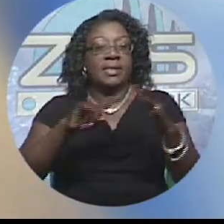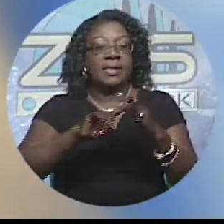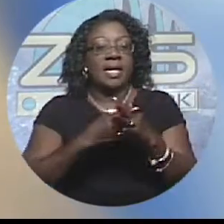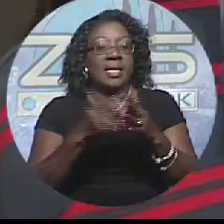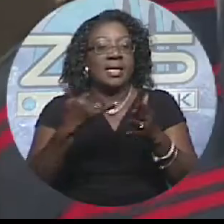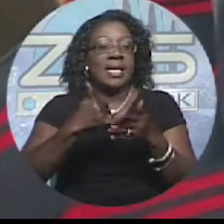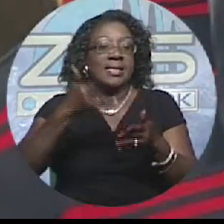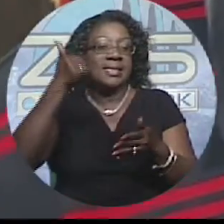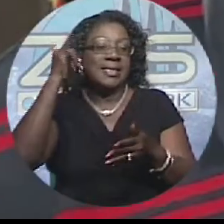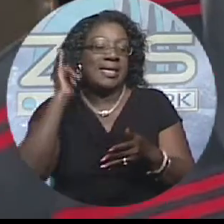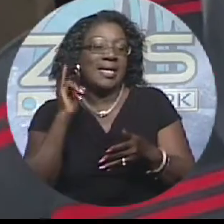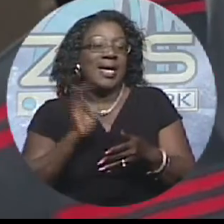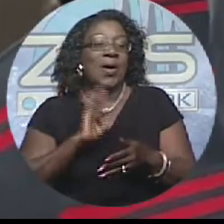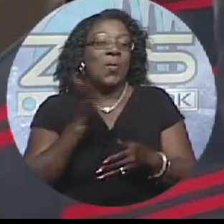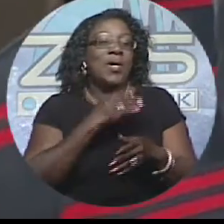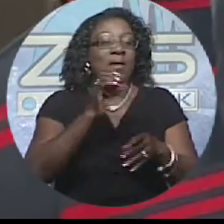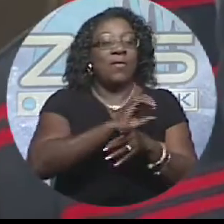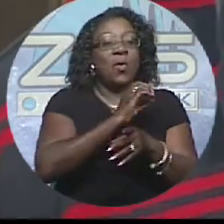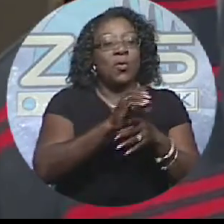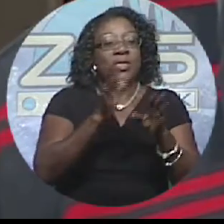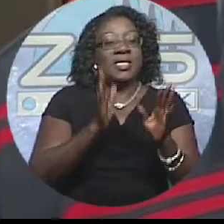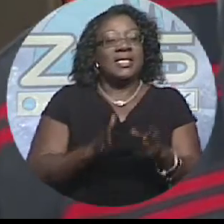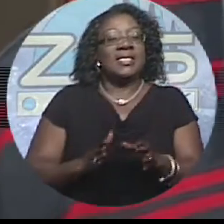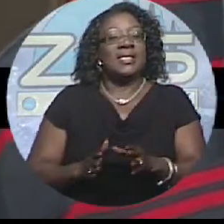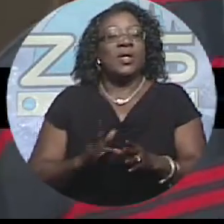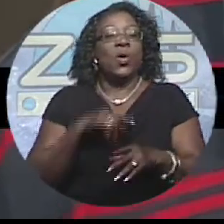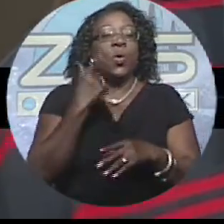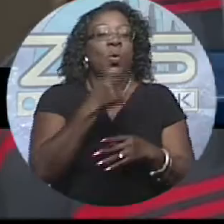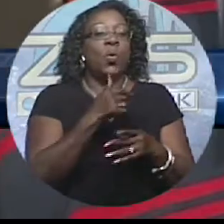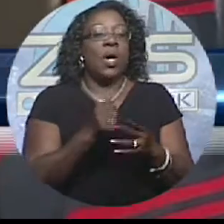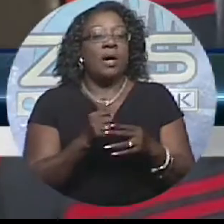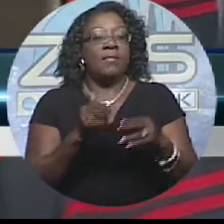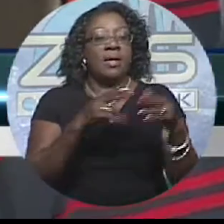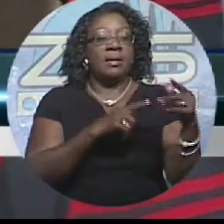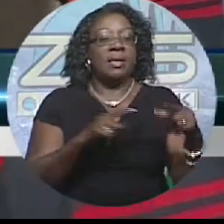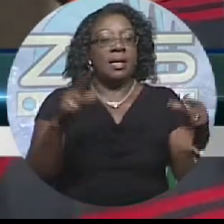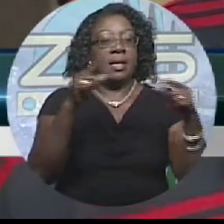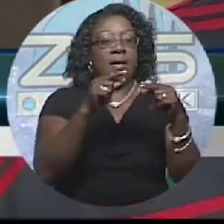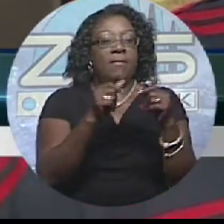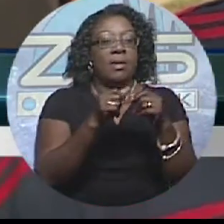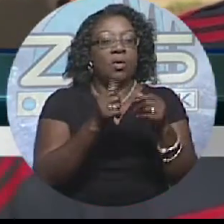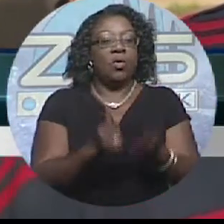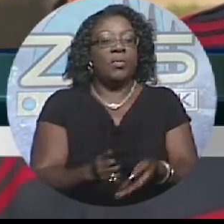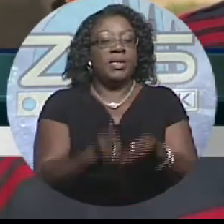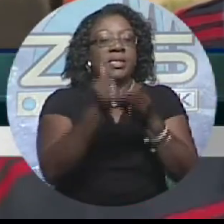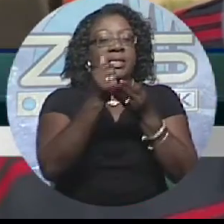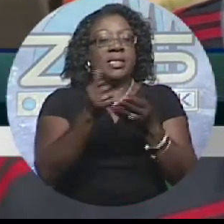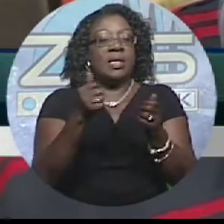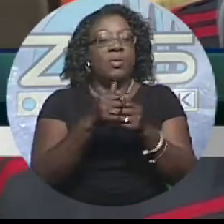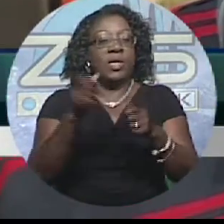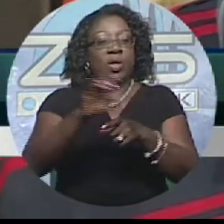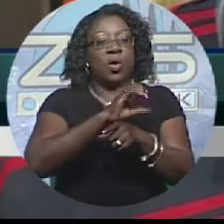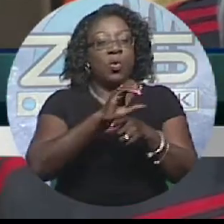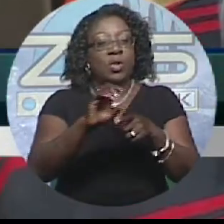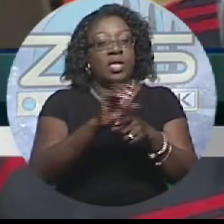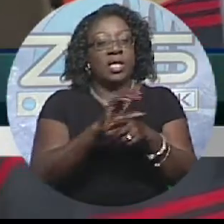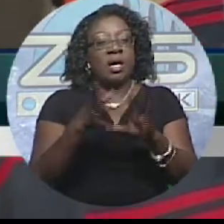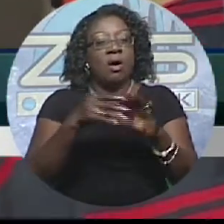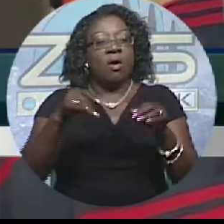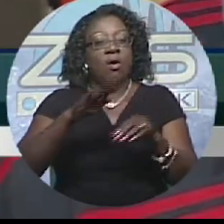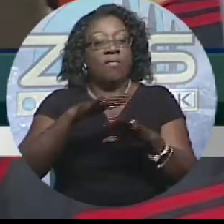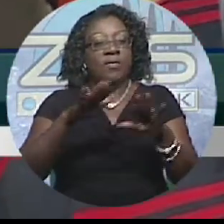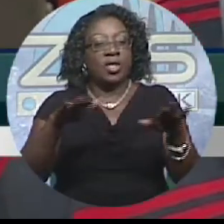Bankers Field. We have coaches who have been certified by Softball Canada. We have about 11 of them who will be assisting with the coaching process. We're going through